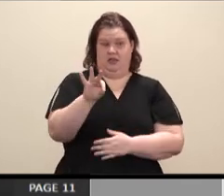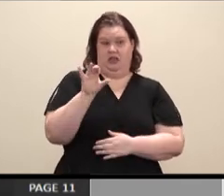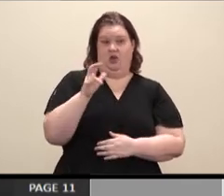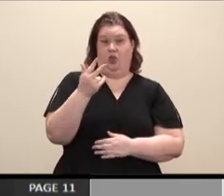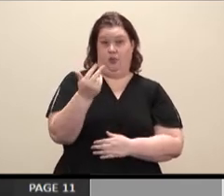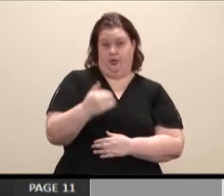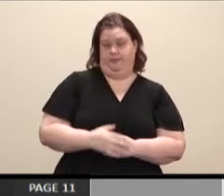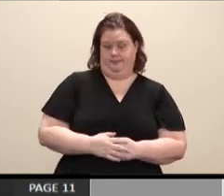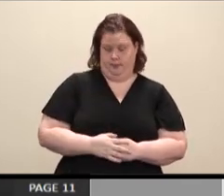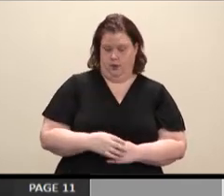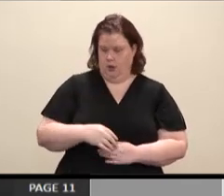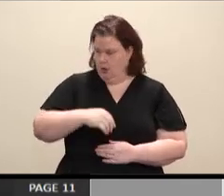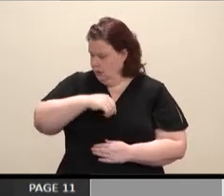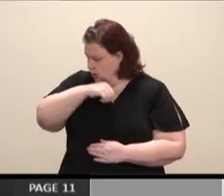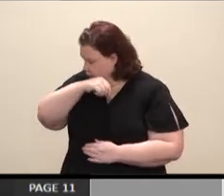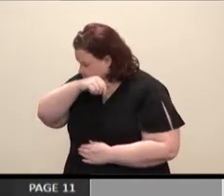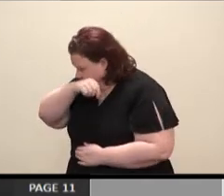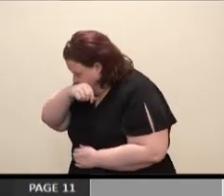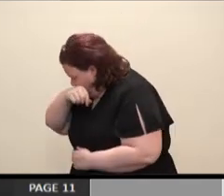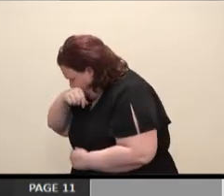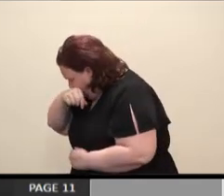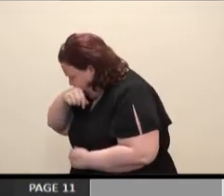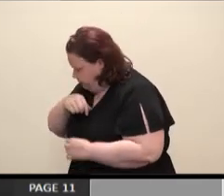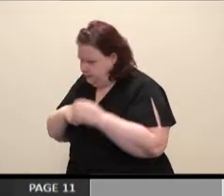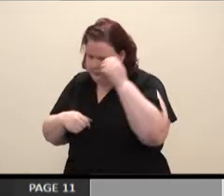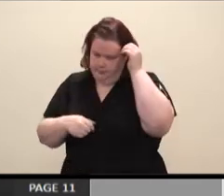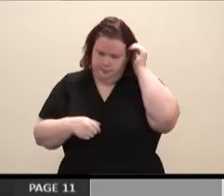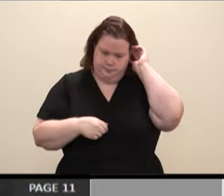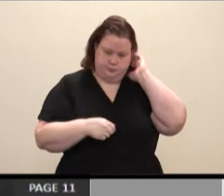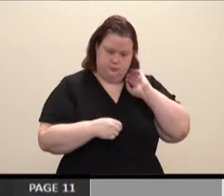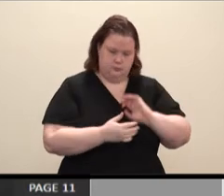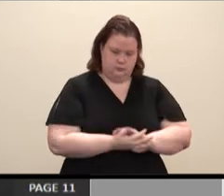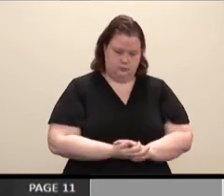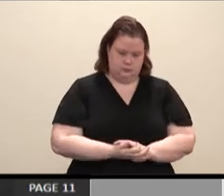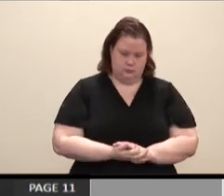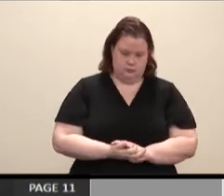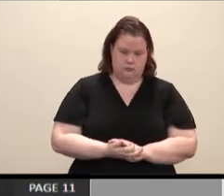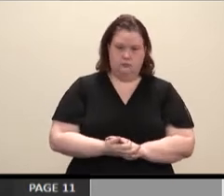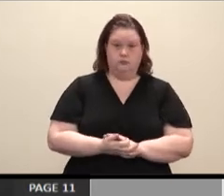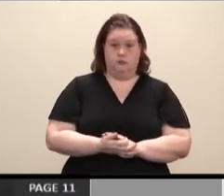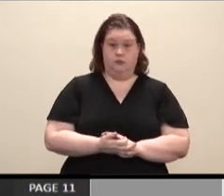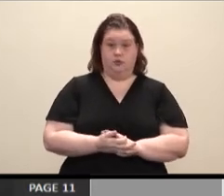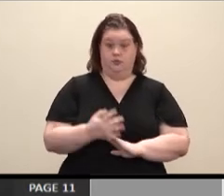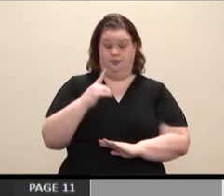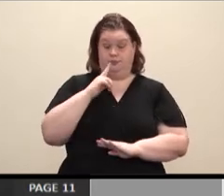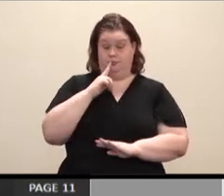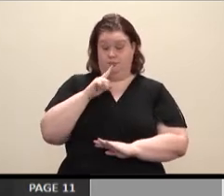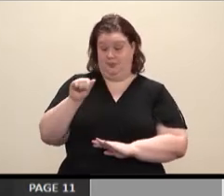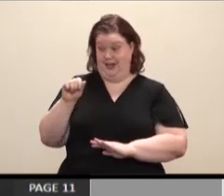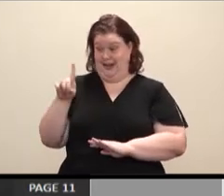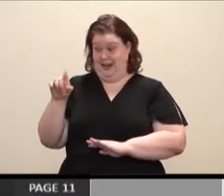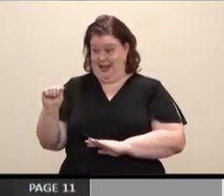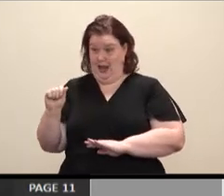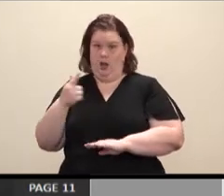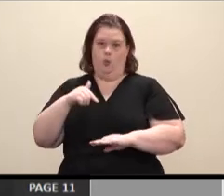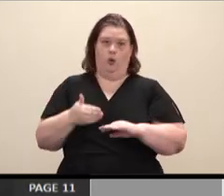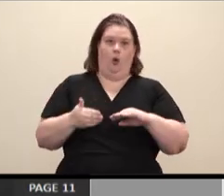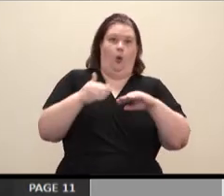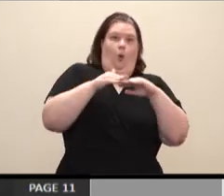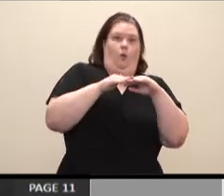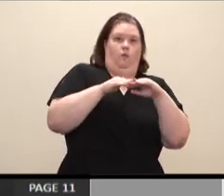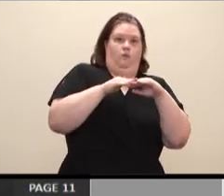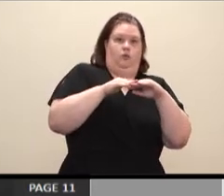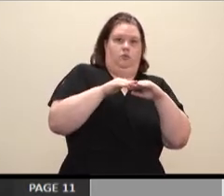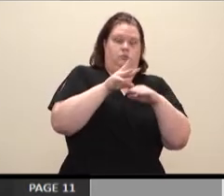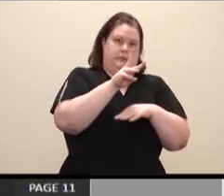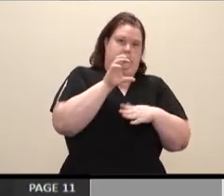12,913. So as you can see, we're picking up over 600 students in ADA using the